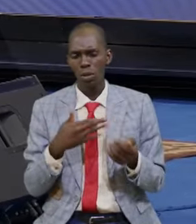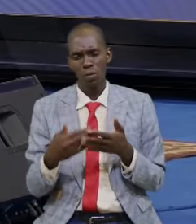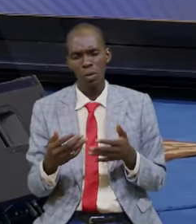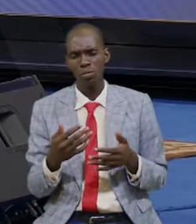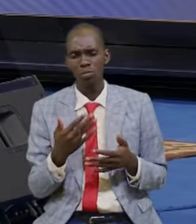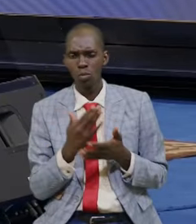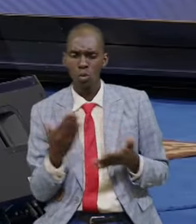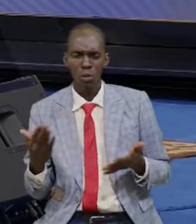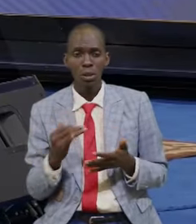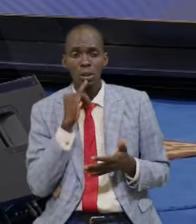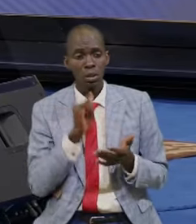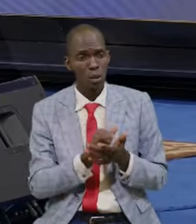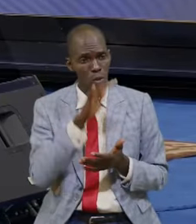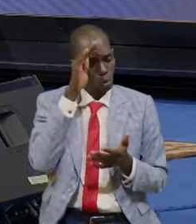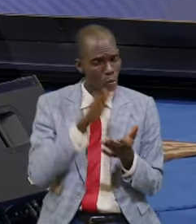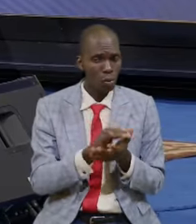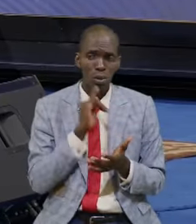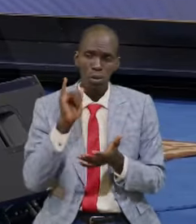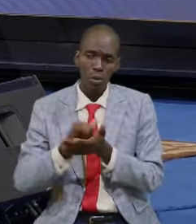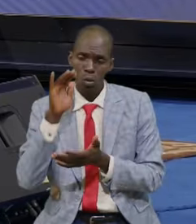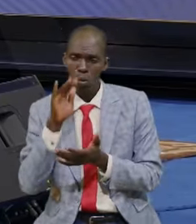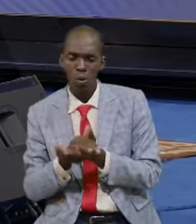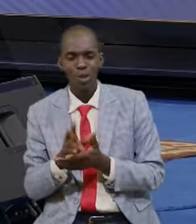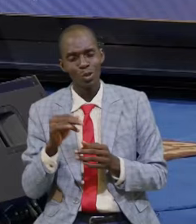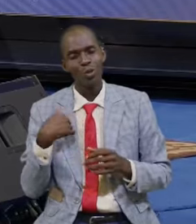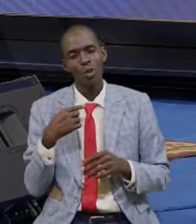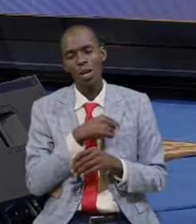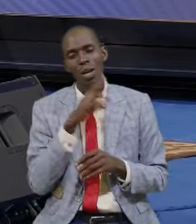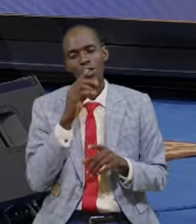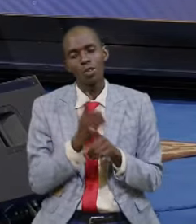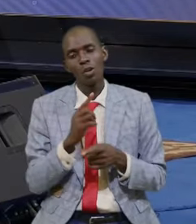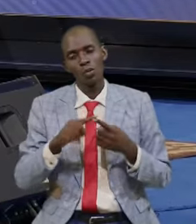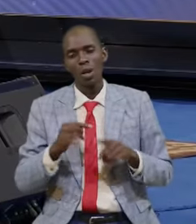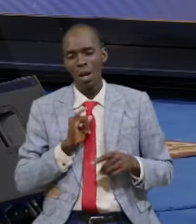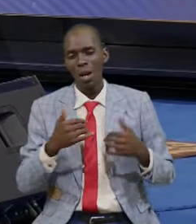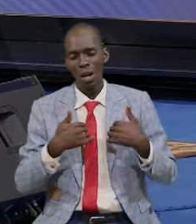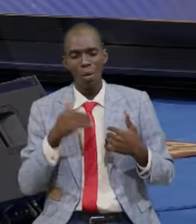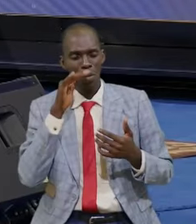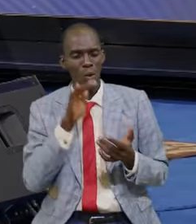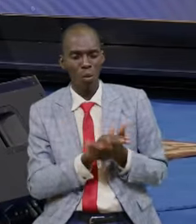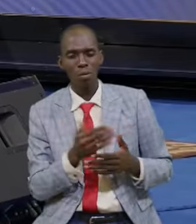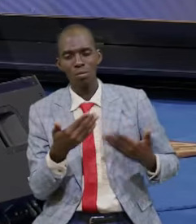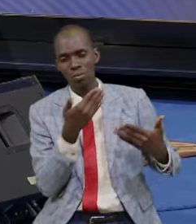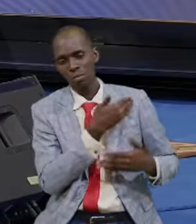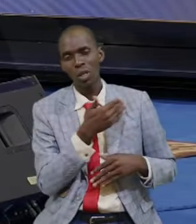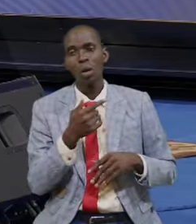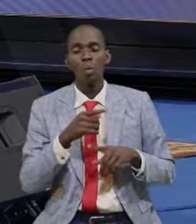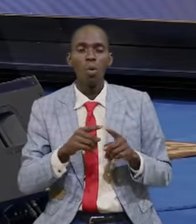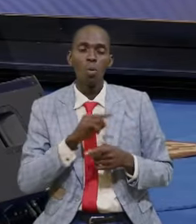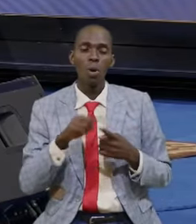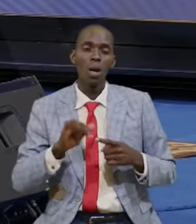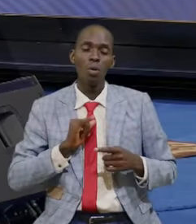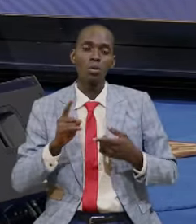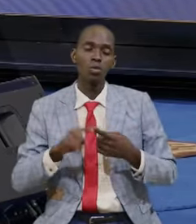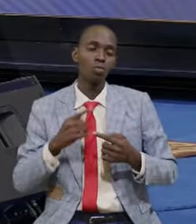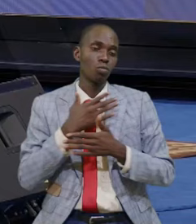wife? No, no, we're just friends. I have my wife, but then when I want to release myself, I